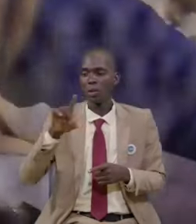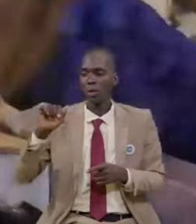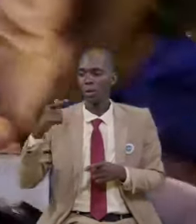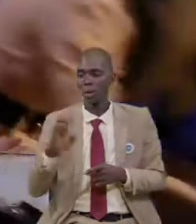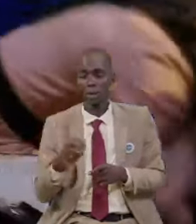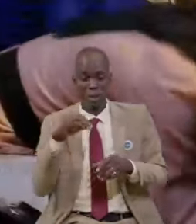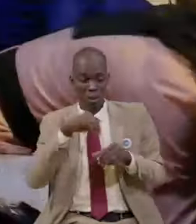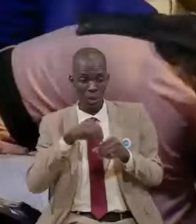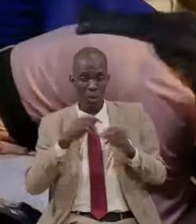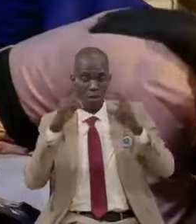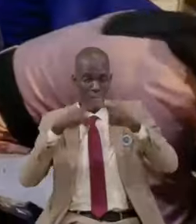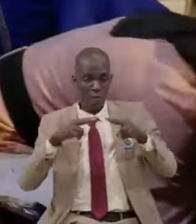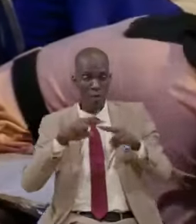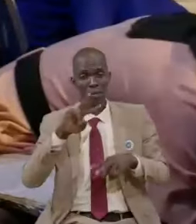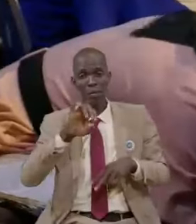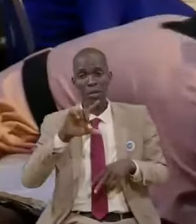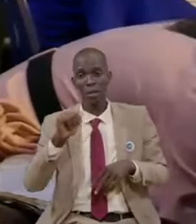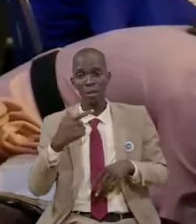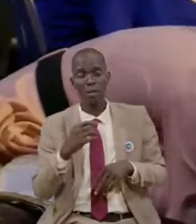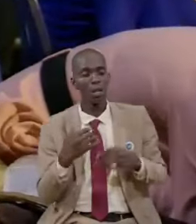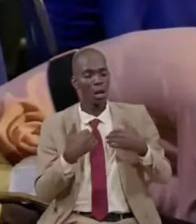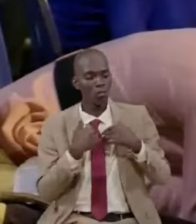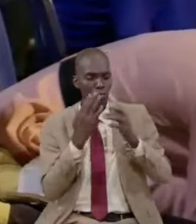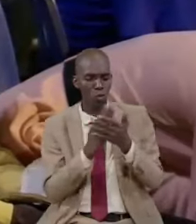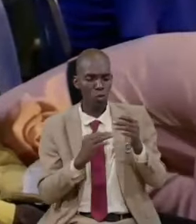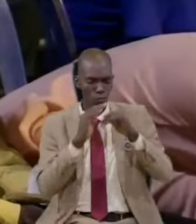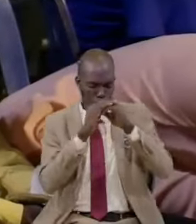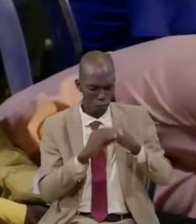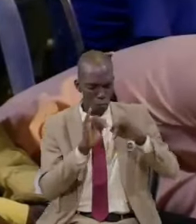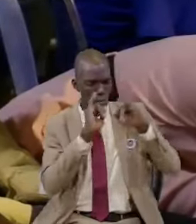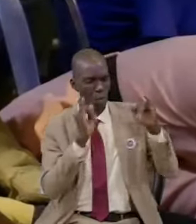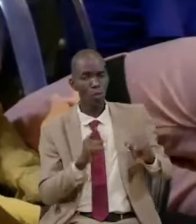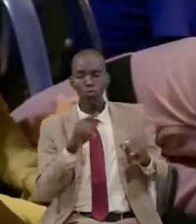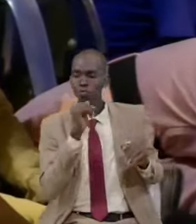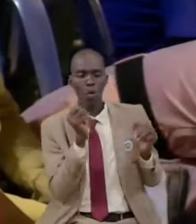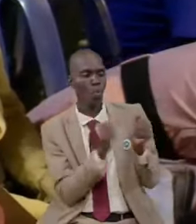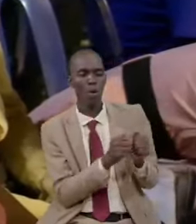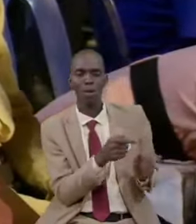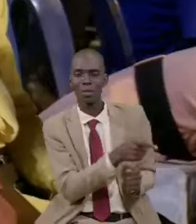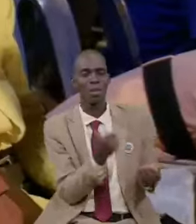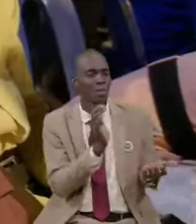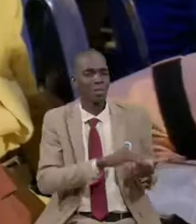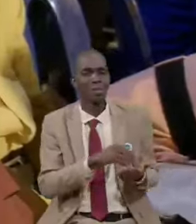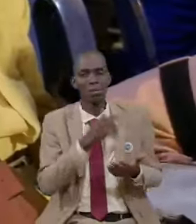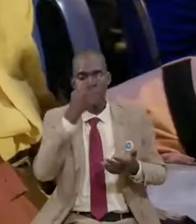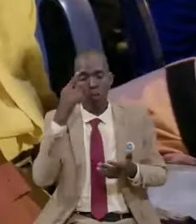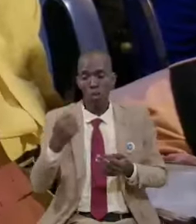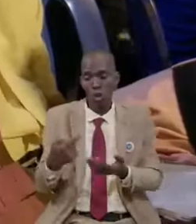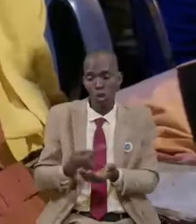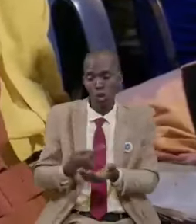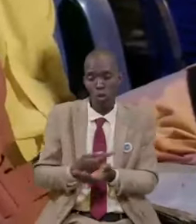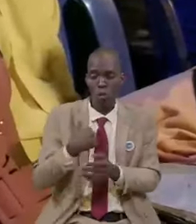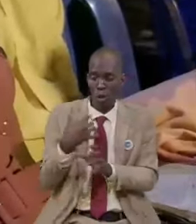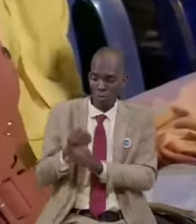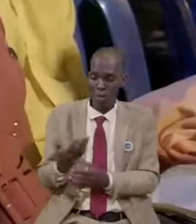of them anymore, because the gospel you have here, the salvation you have here, the conversion